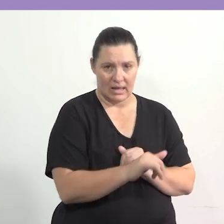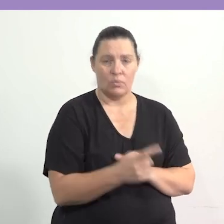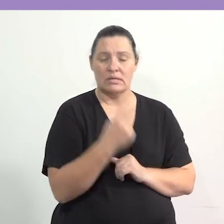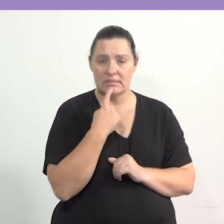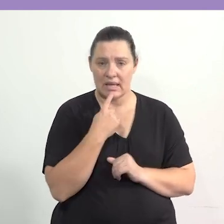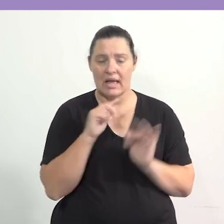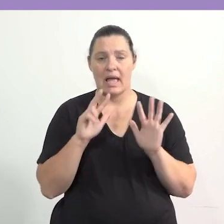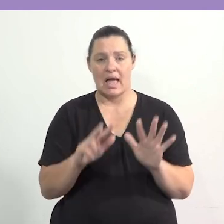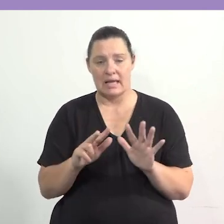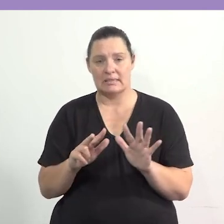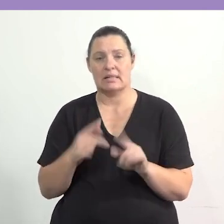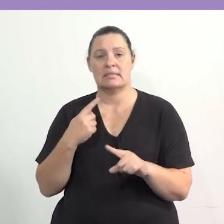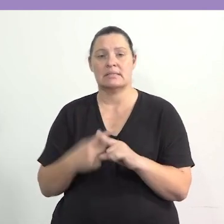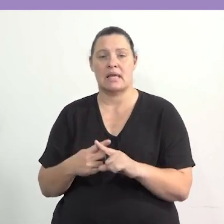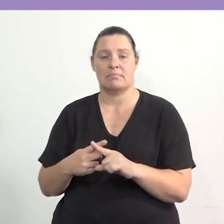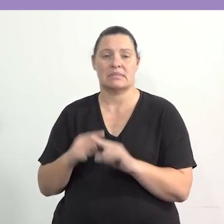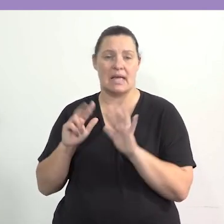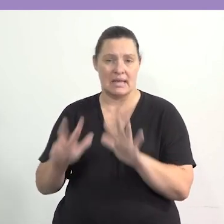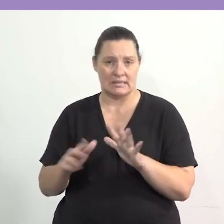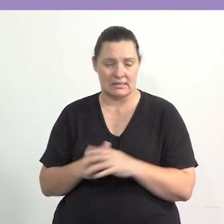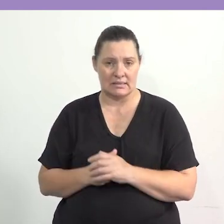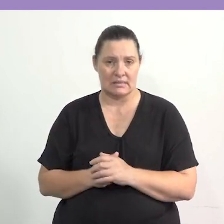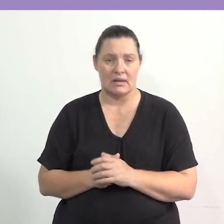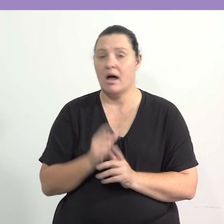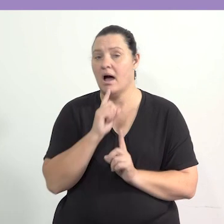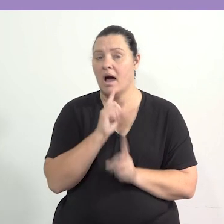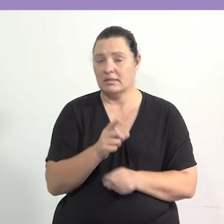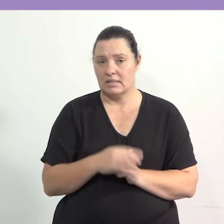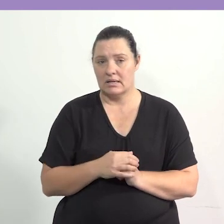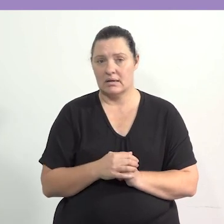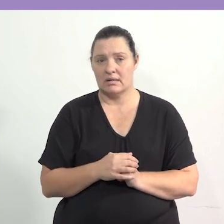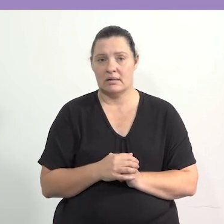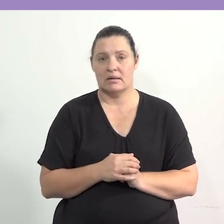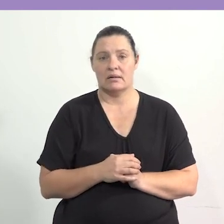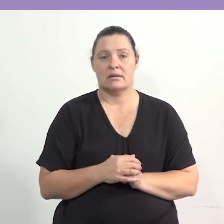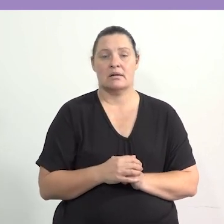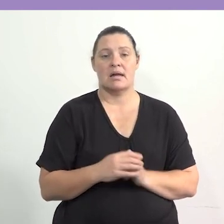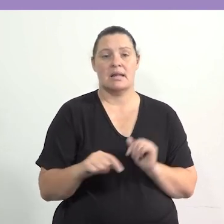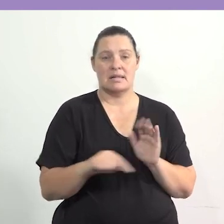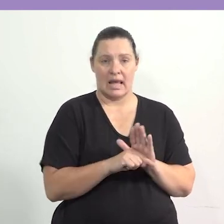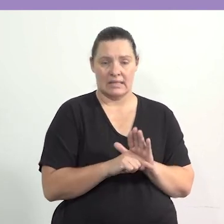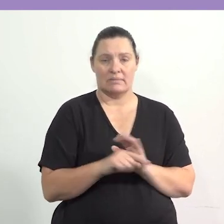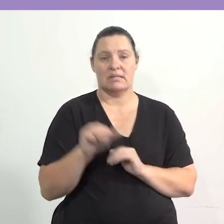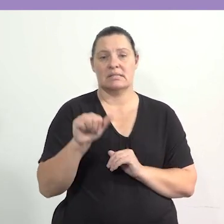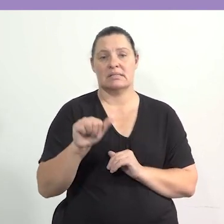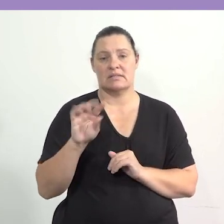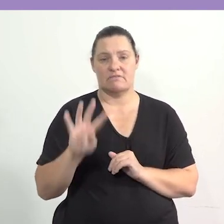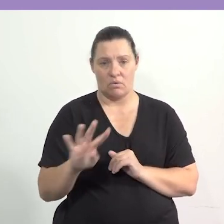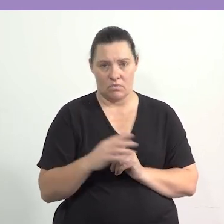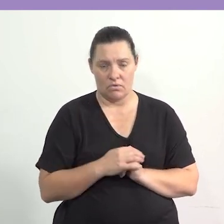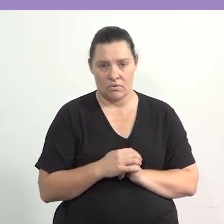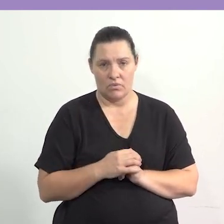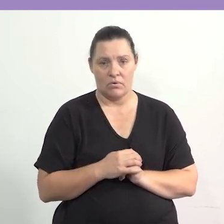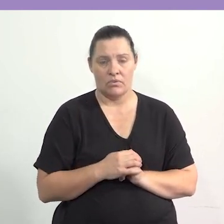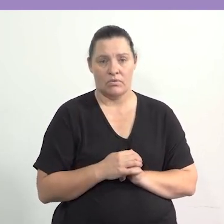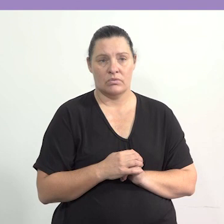and we say 8 multiplied by 8. And our answer there is going to be a negative 64. So we are